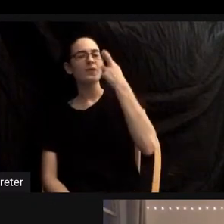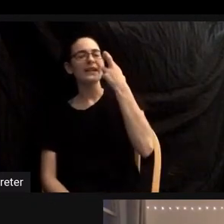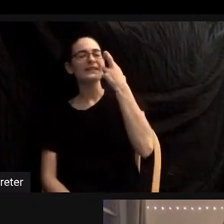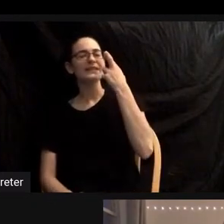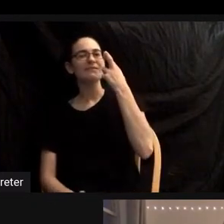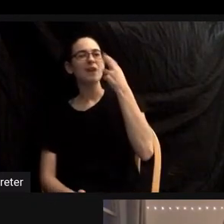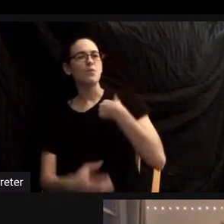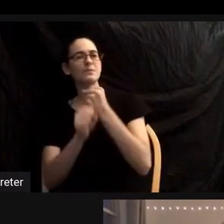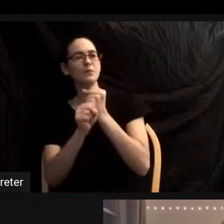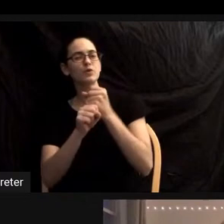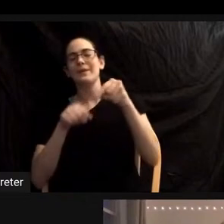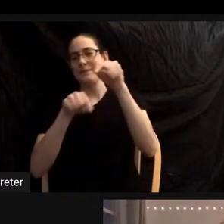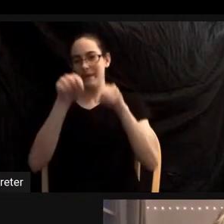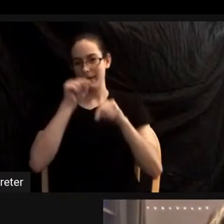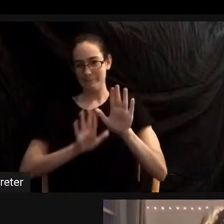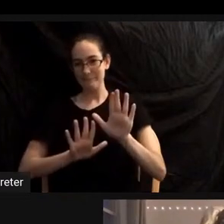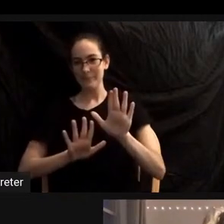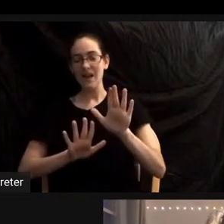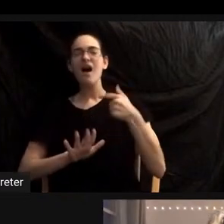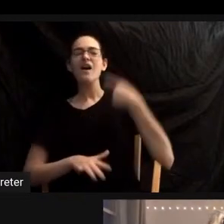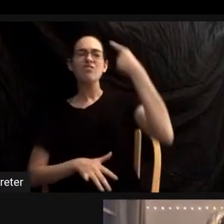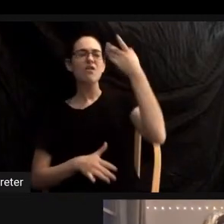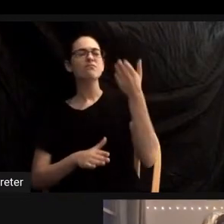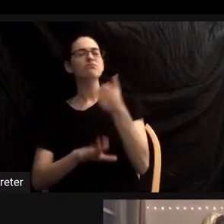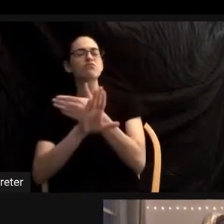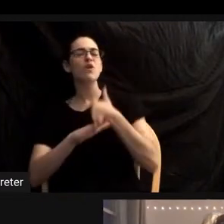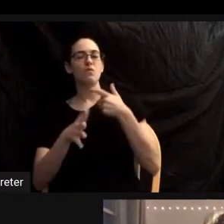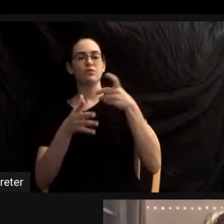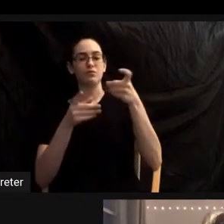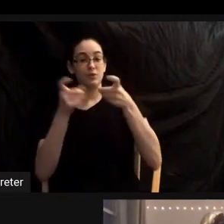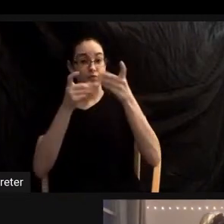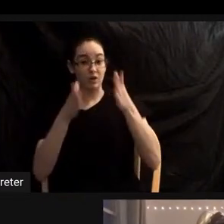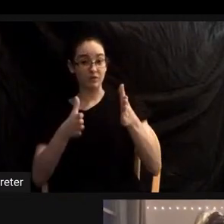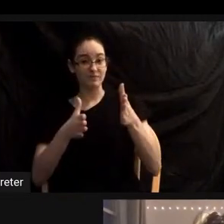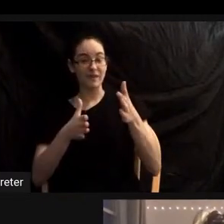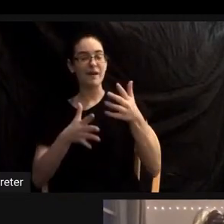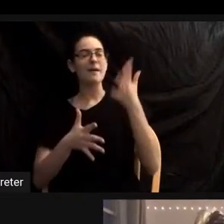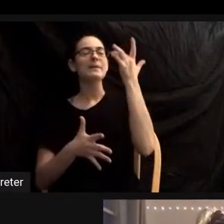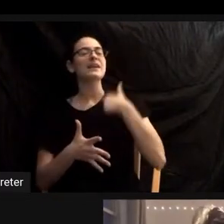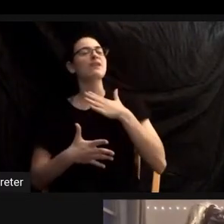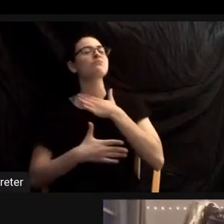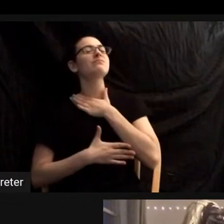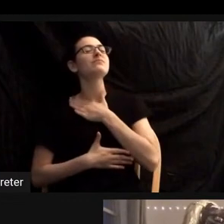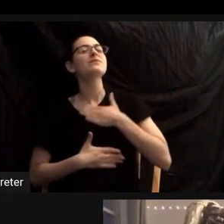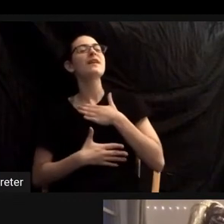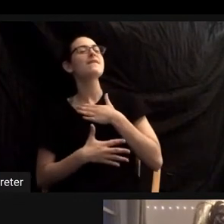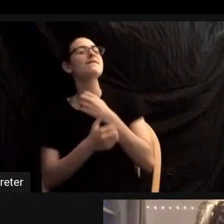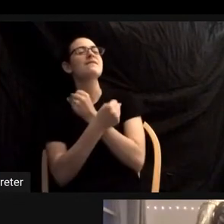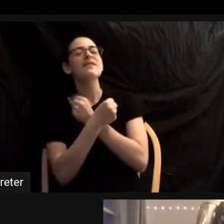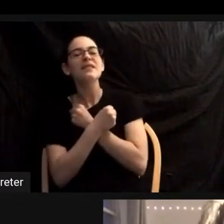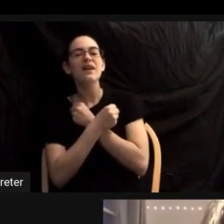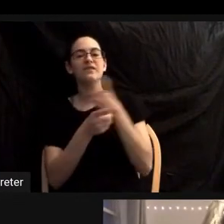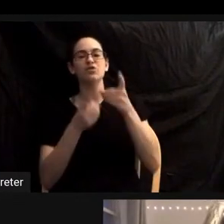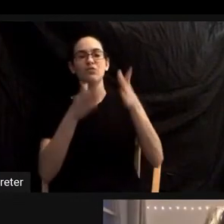back. I thought I wanted to be a director because I love, love, love directors and what they bring to